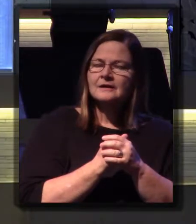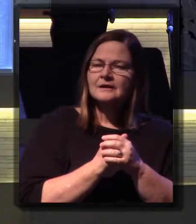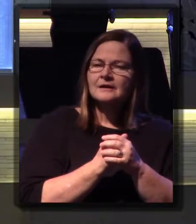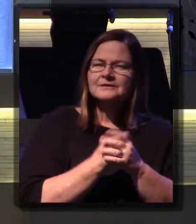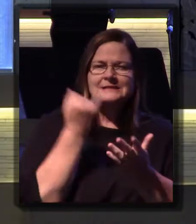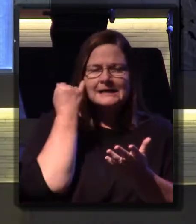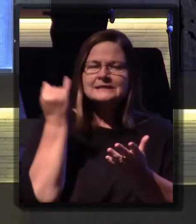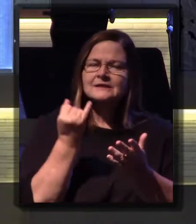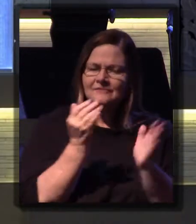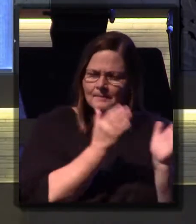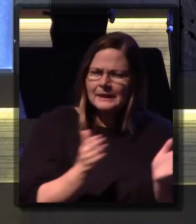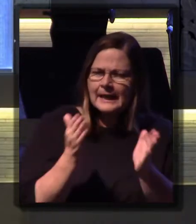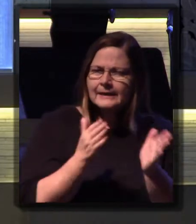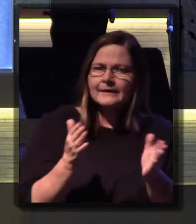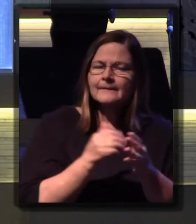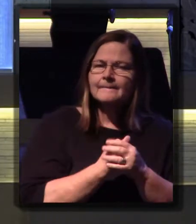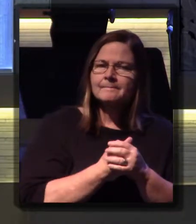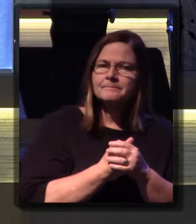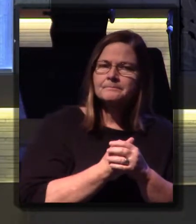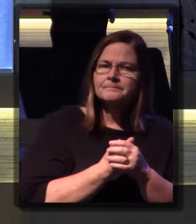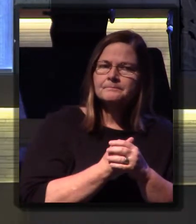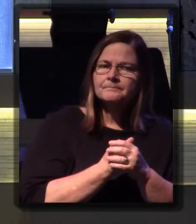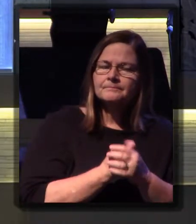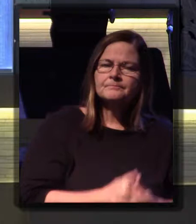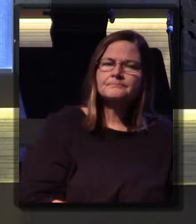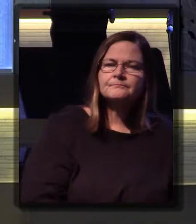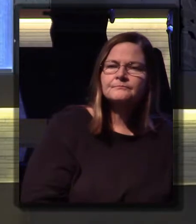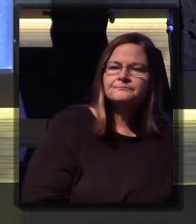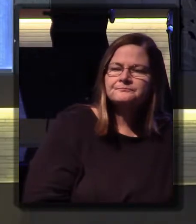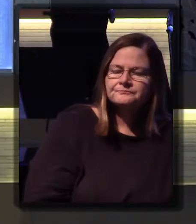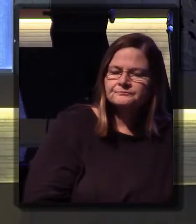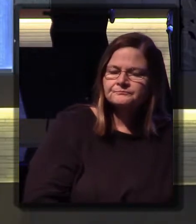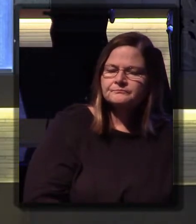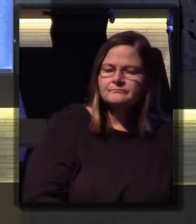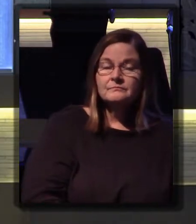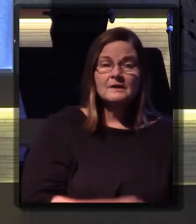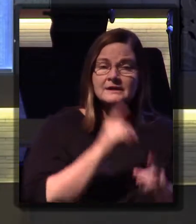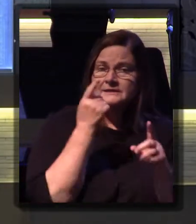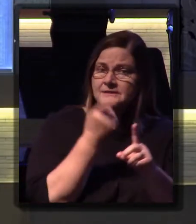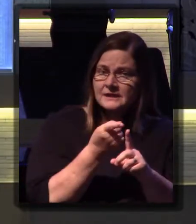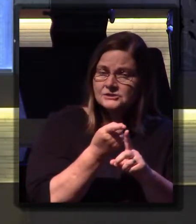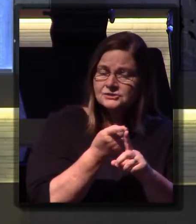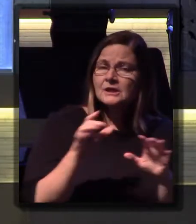devising or planning a vain thing. This idea of devising or planning,